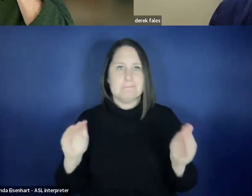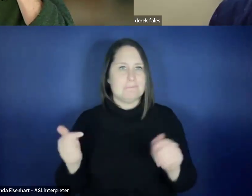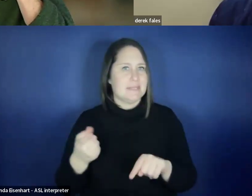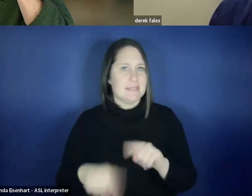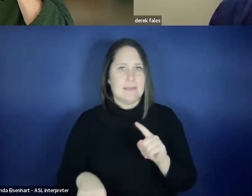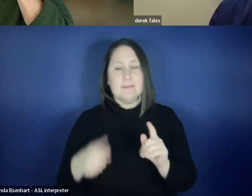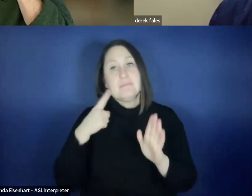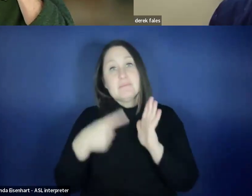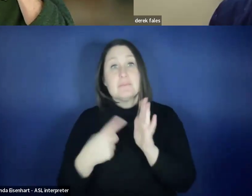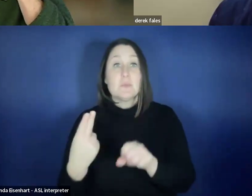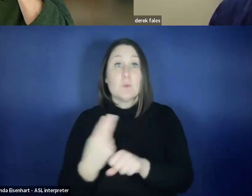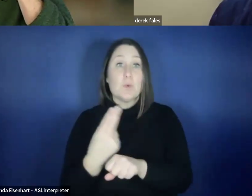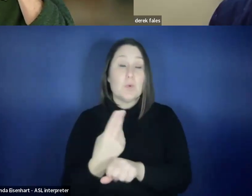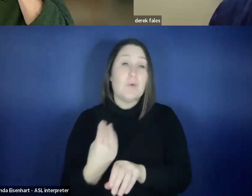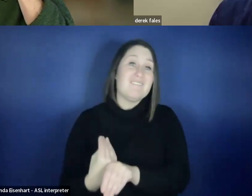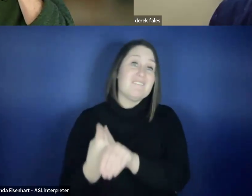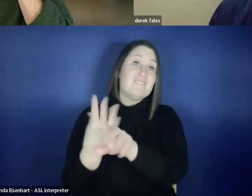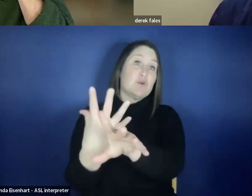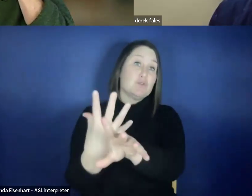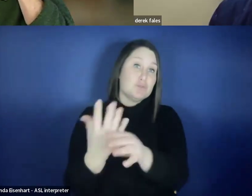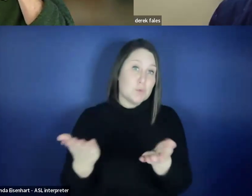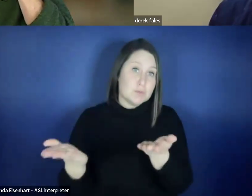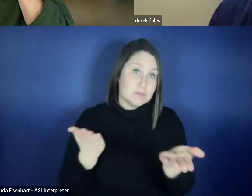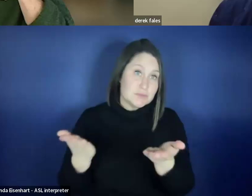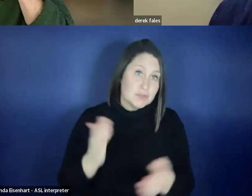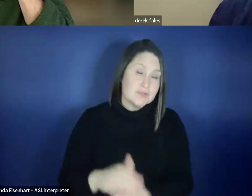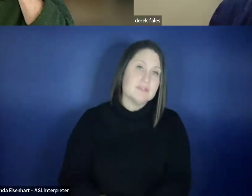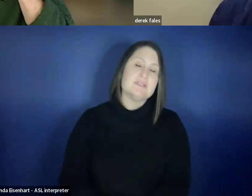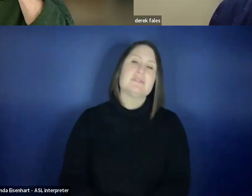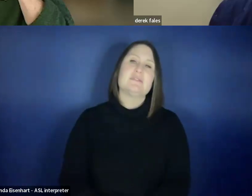the use of virtual delivery of services,